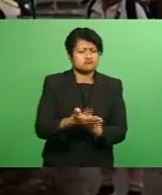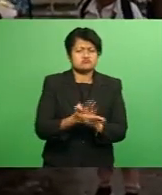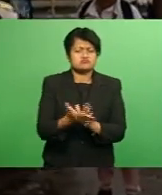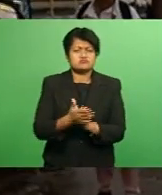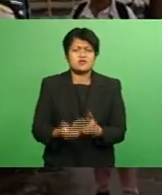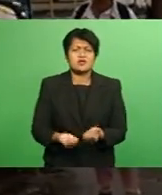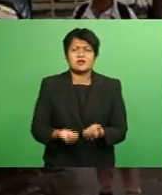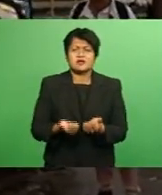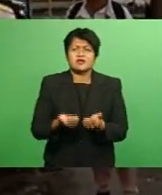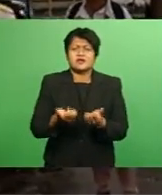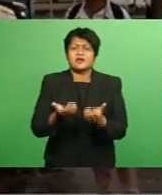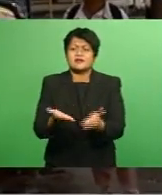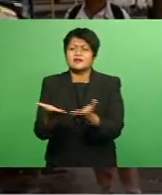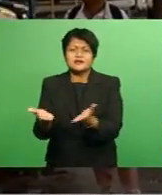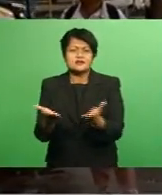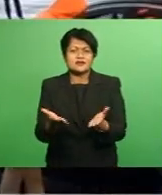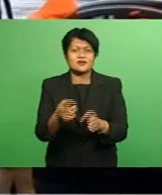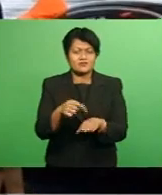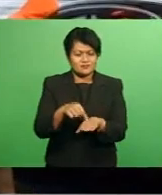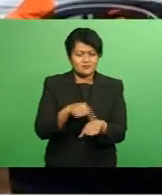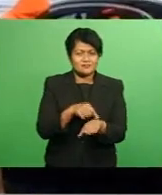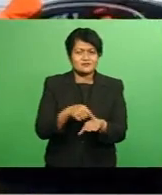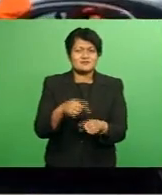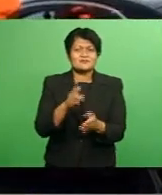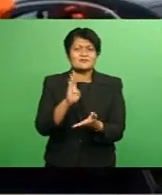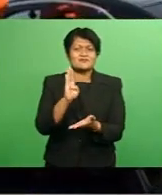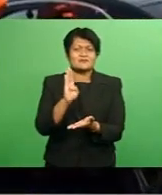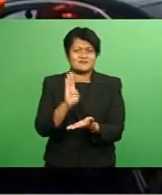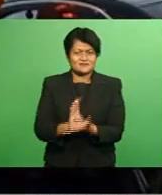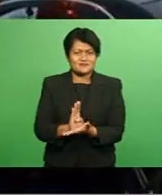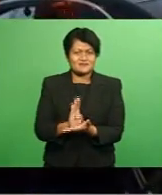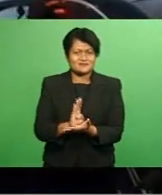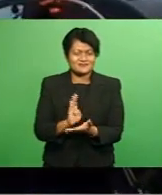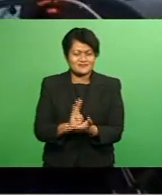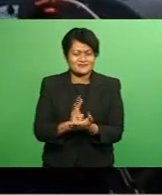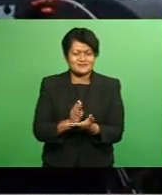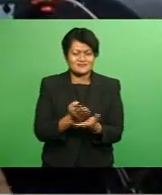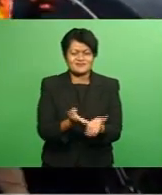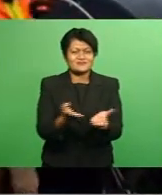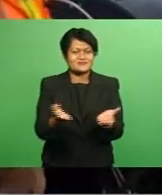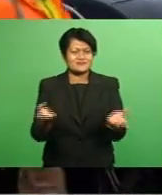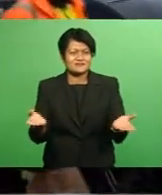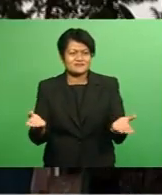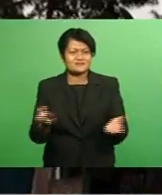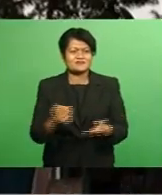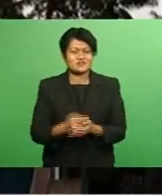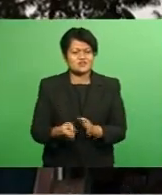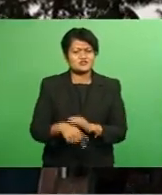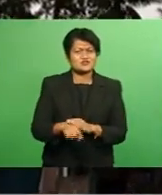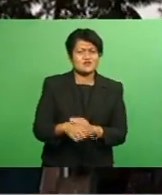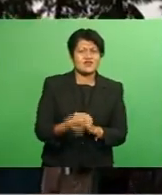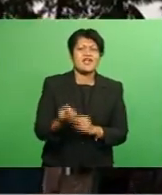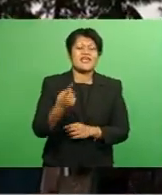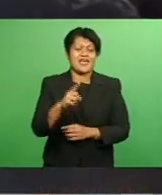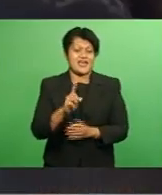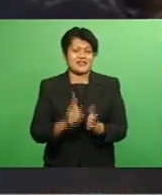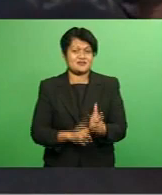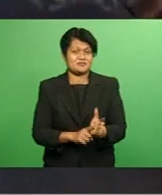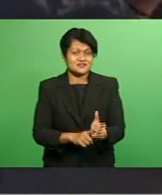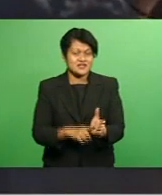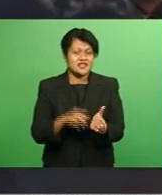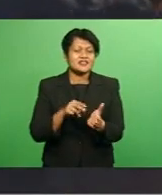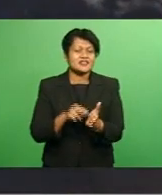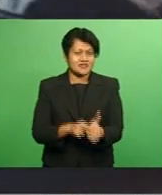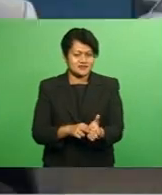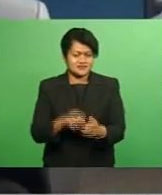The traditional sweet buns were distributed at major traffic intersections in the Central Division as well as in Lambasa and Nandi. FBC